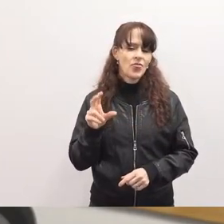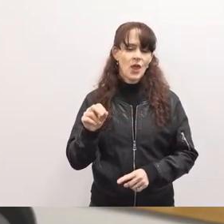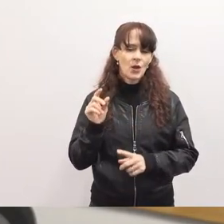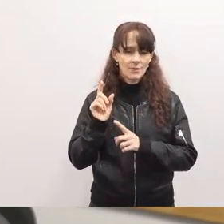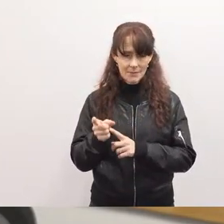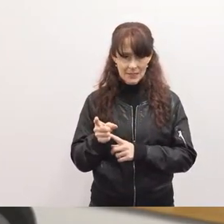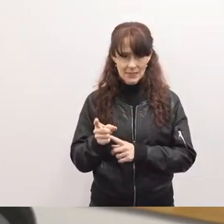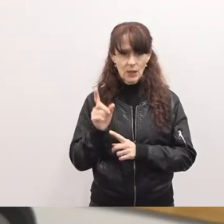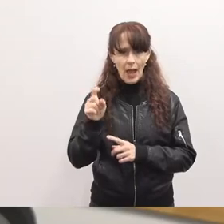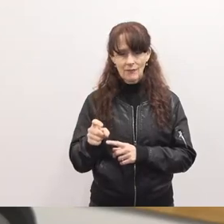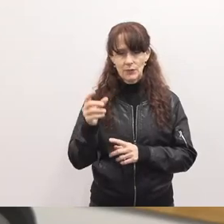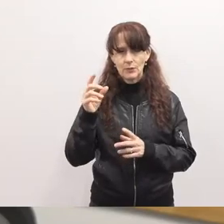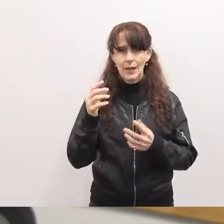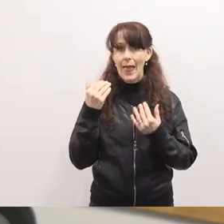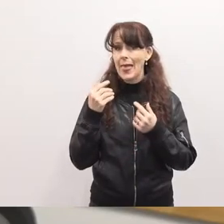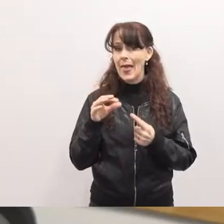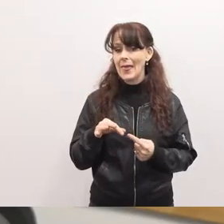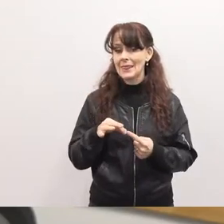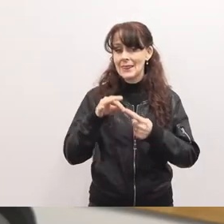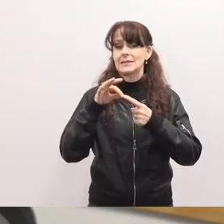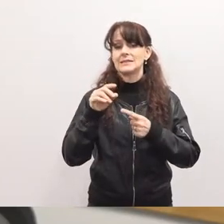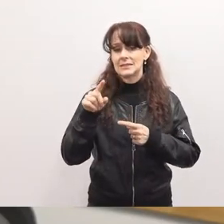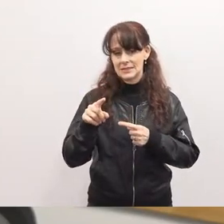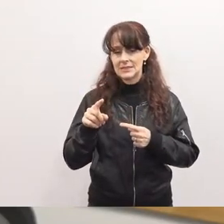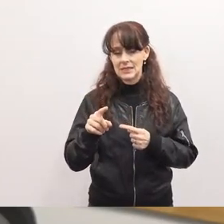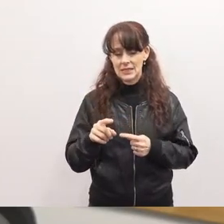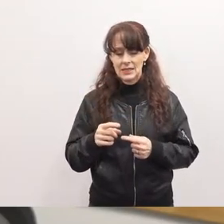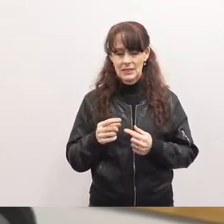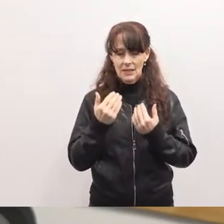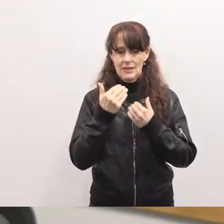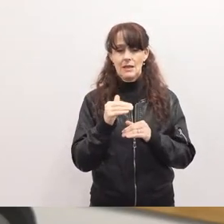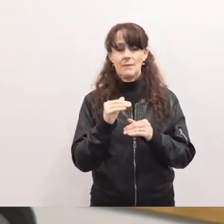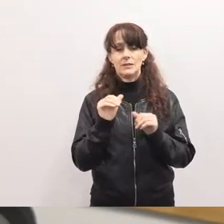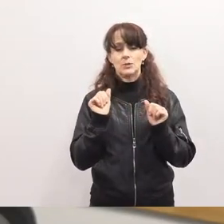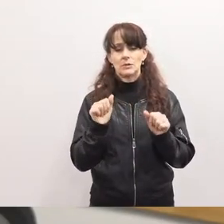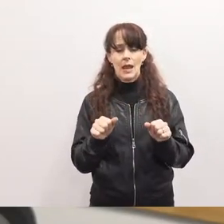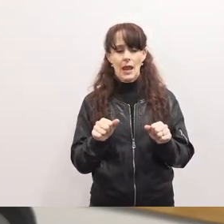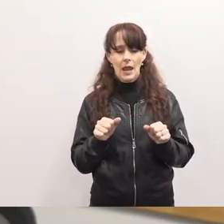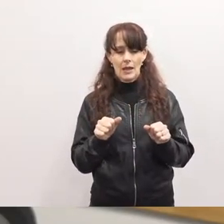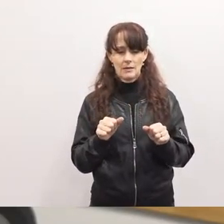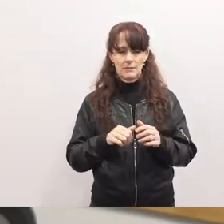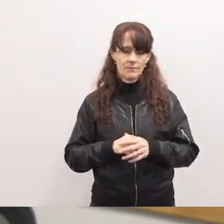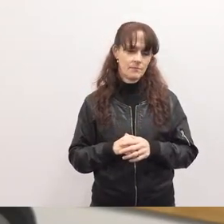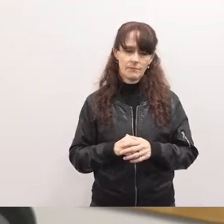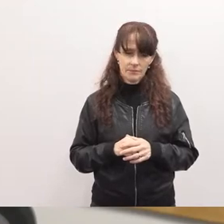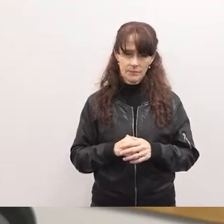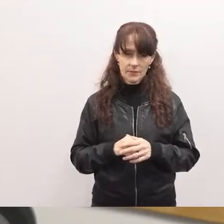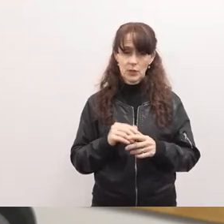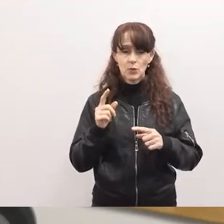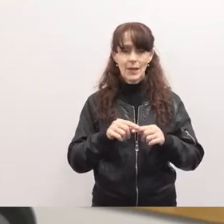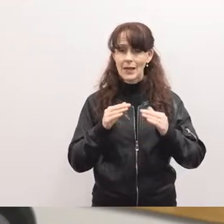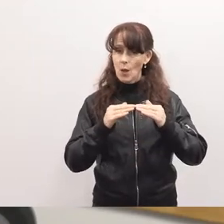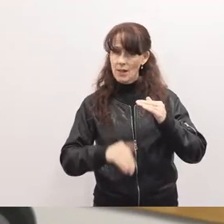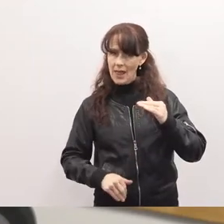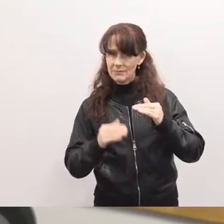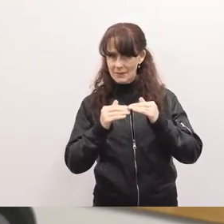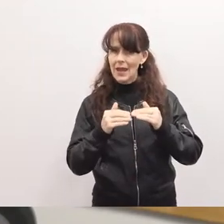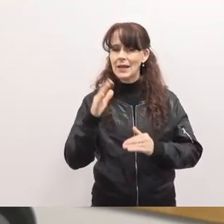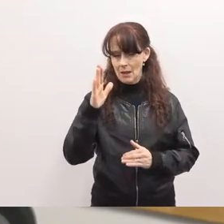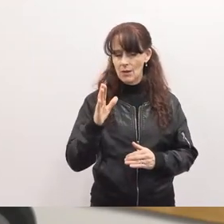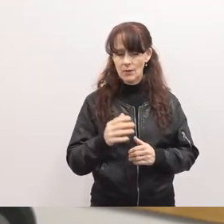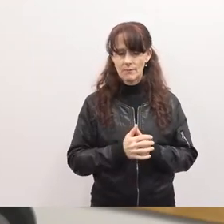give at least 30 minutes. And if you want to limit it, you can to that amount. But you can go beyond if you care to do that.